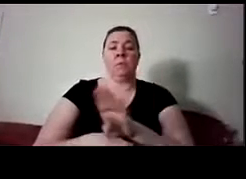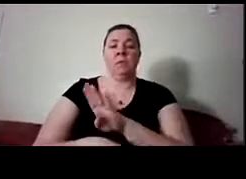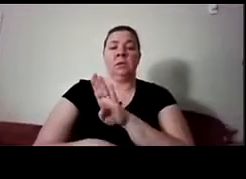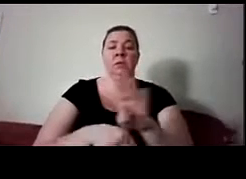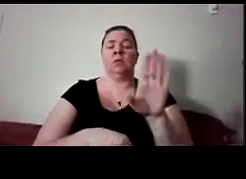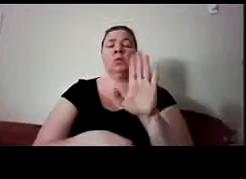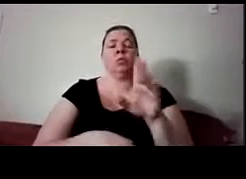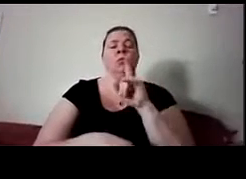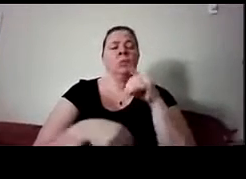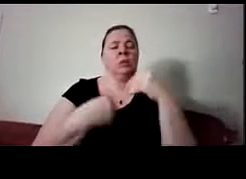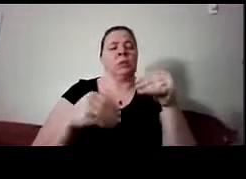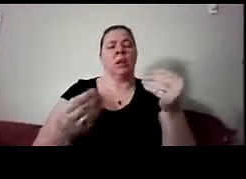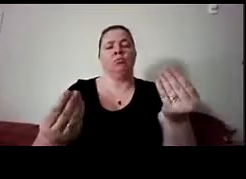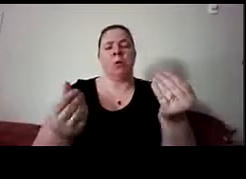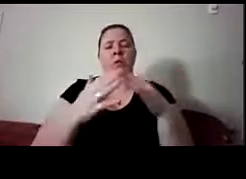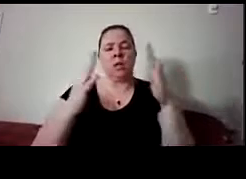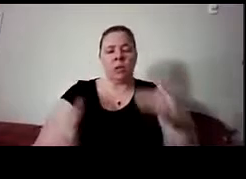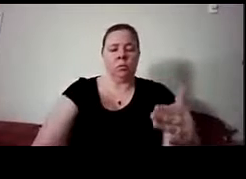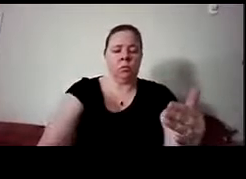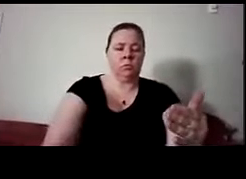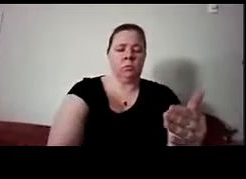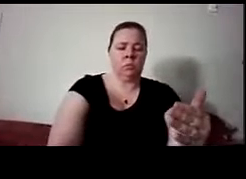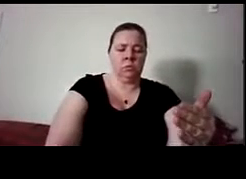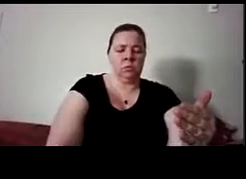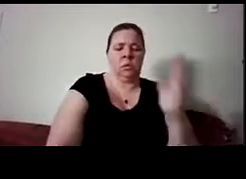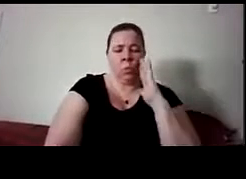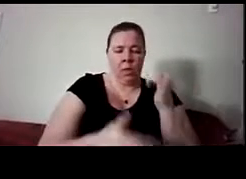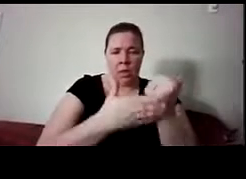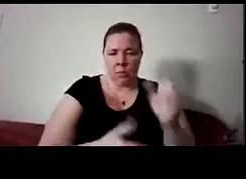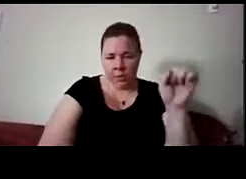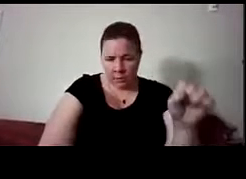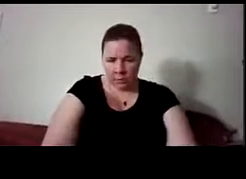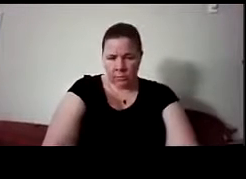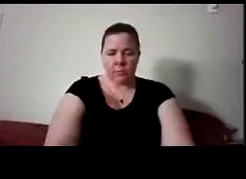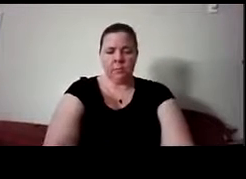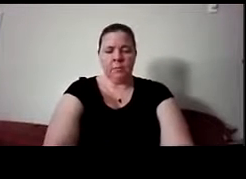estate business. So yes, it will definitely help.